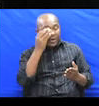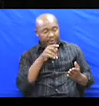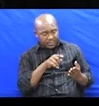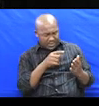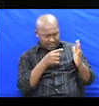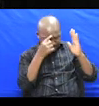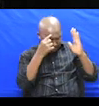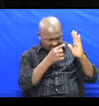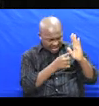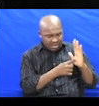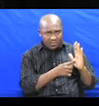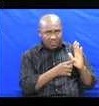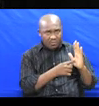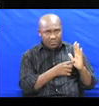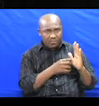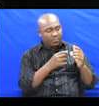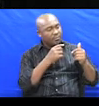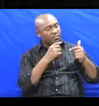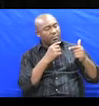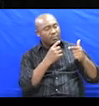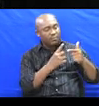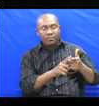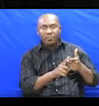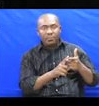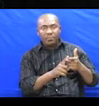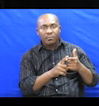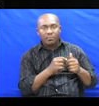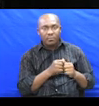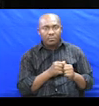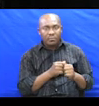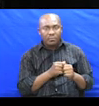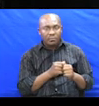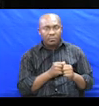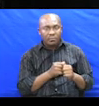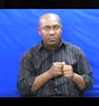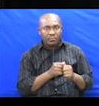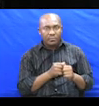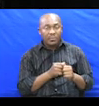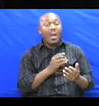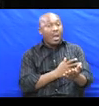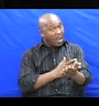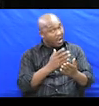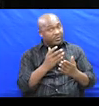Having seen the meaning of colonial economy, now,